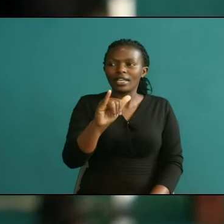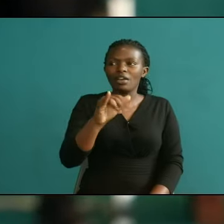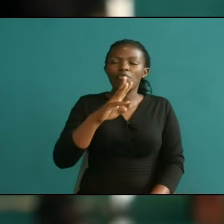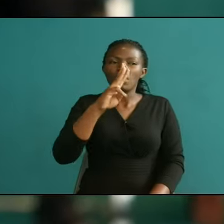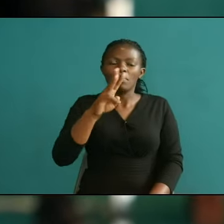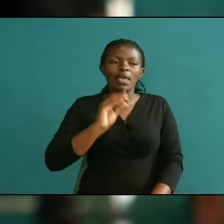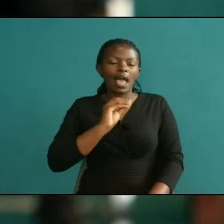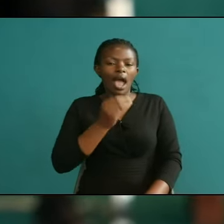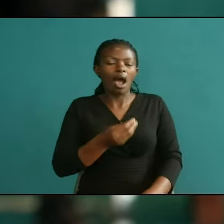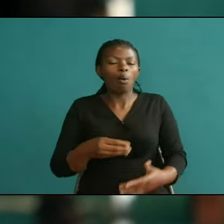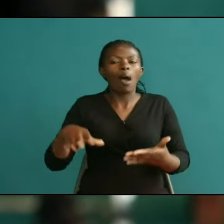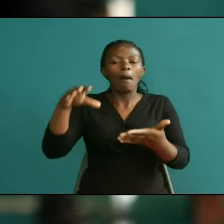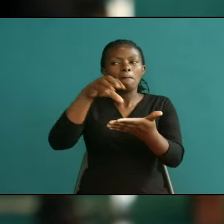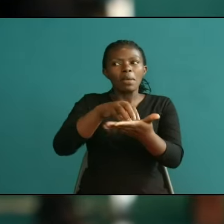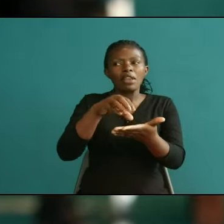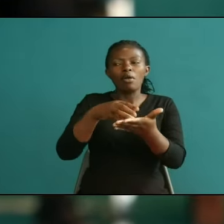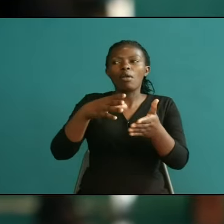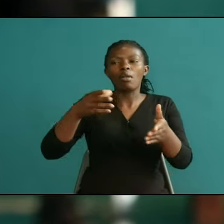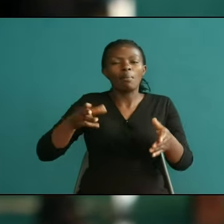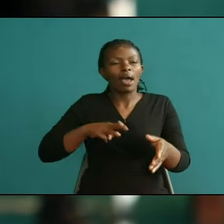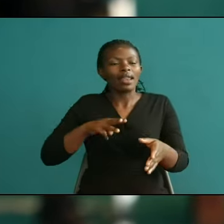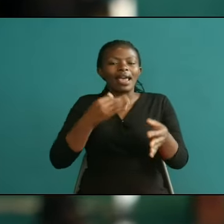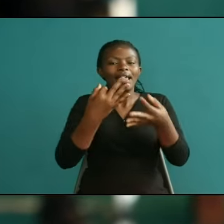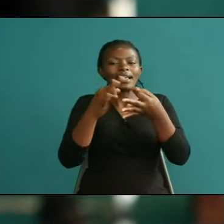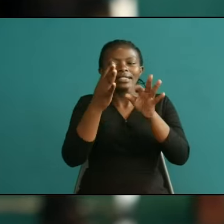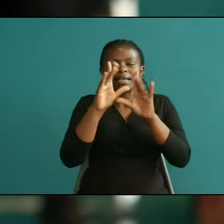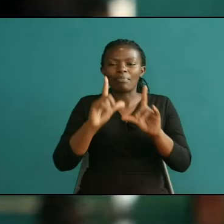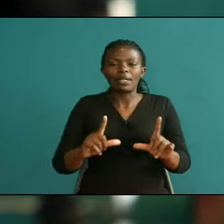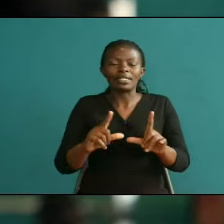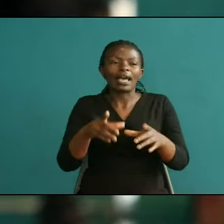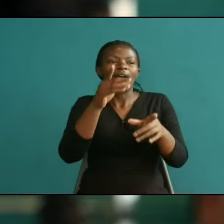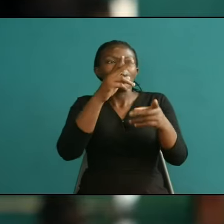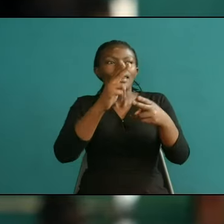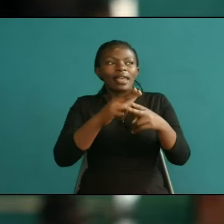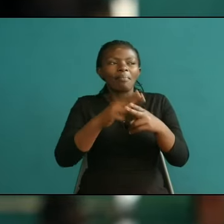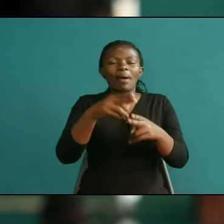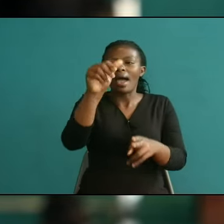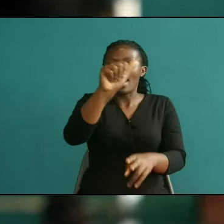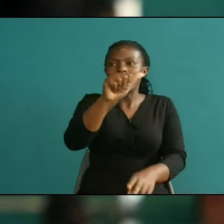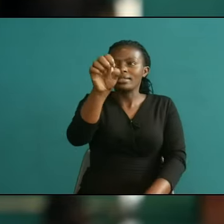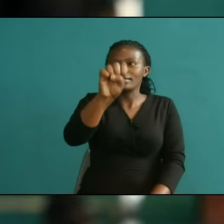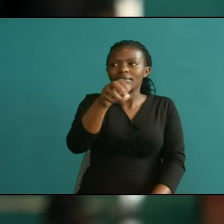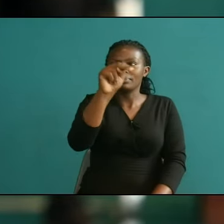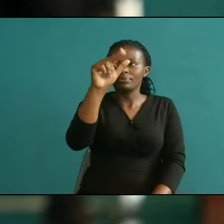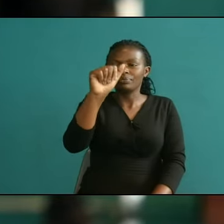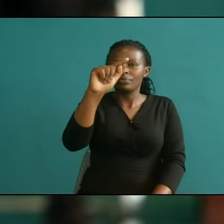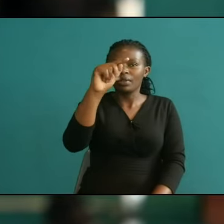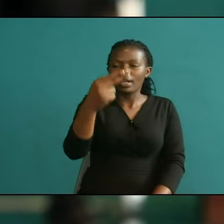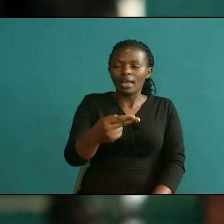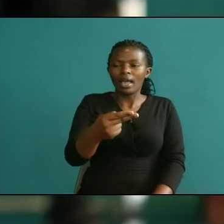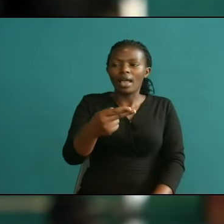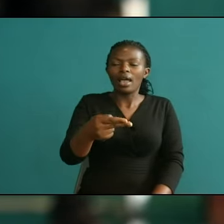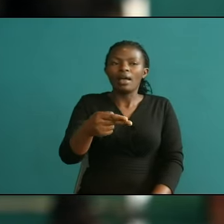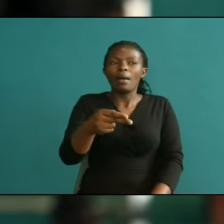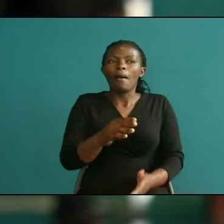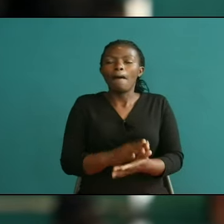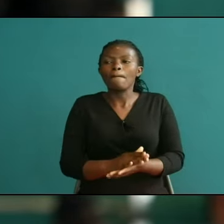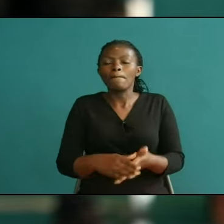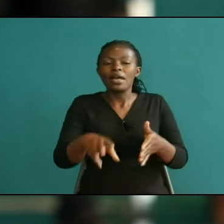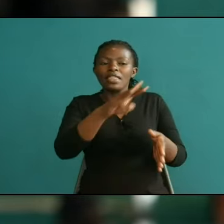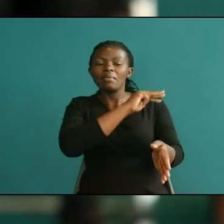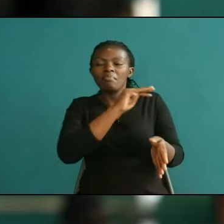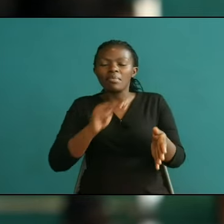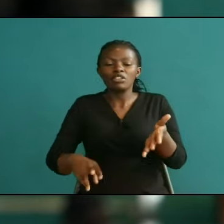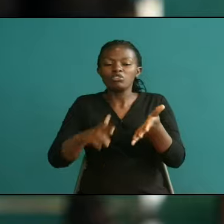is coming from the final appeal. Our sign language interpreter is Asenath Bosibori, and Marie Nyanumba will take us through the mission